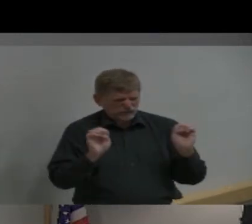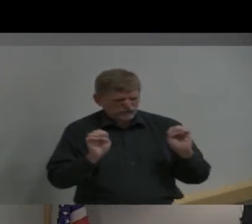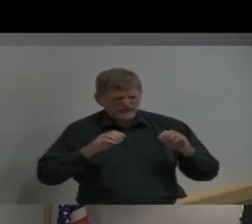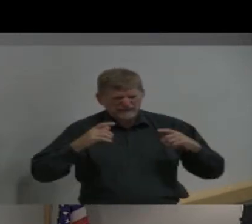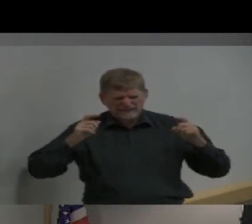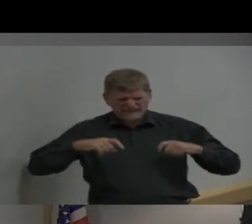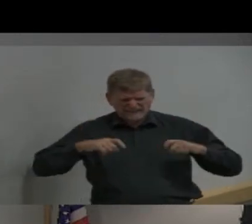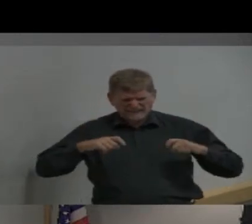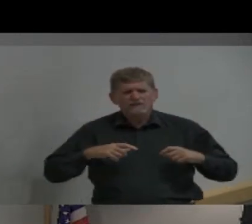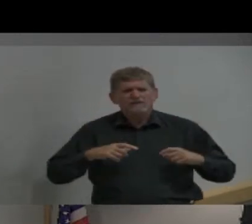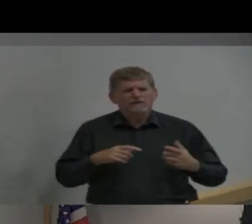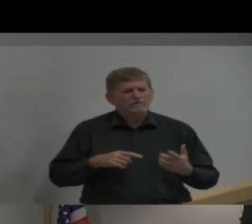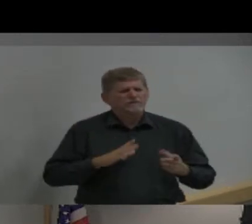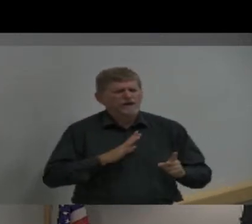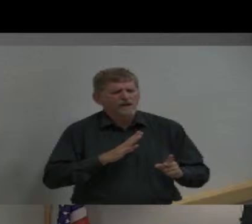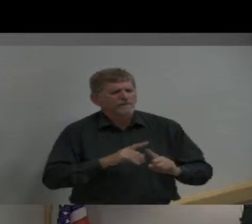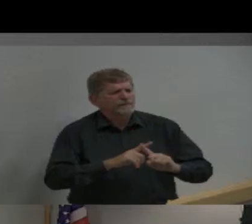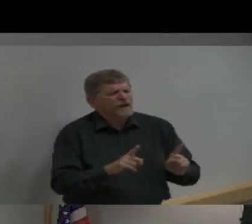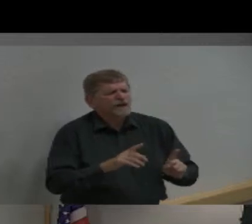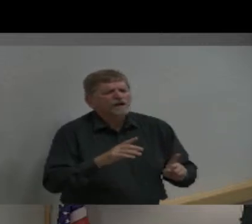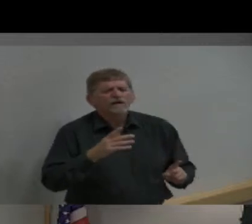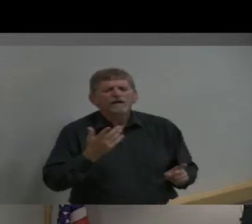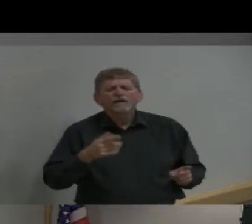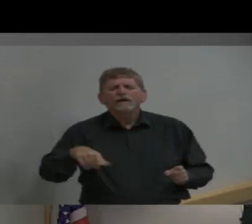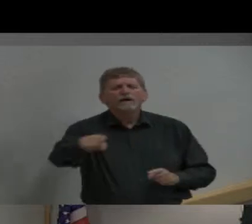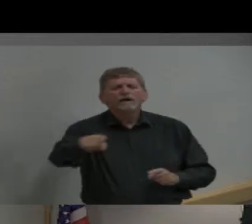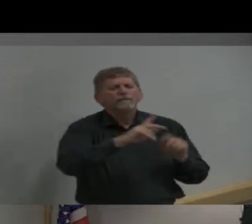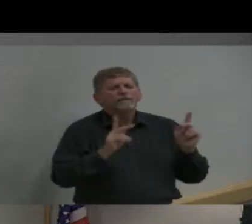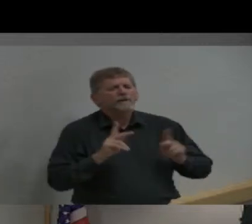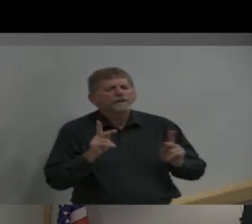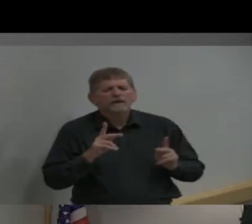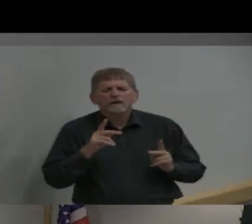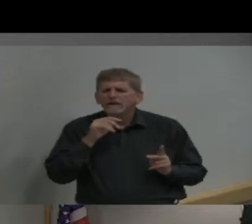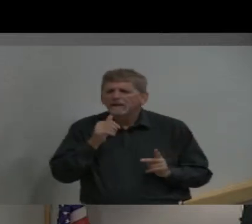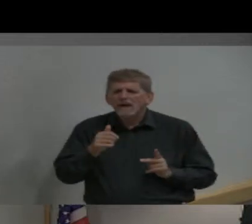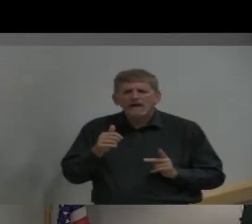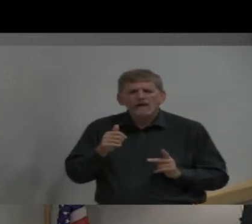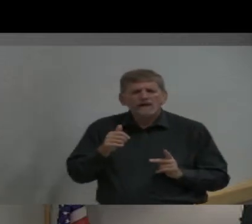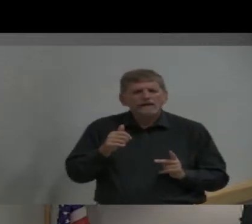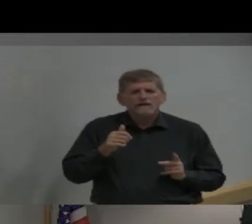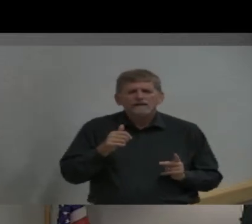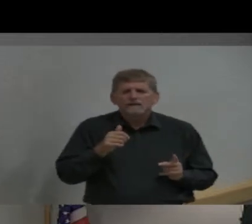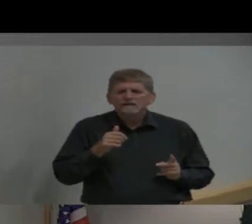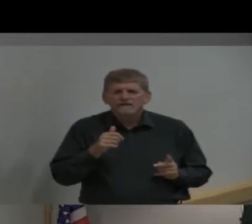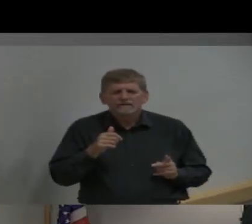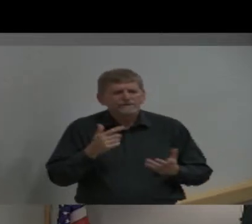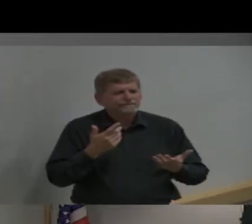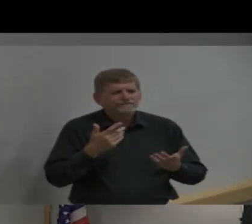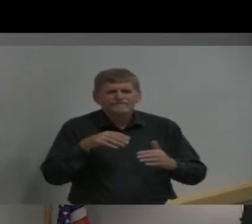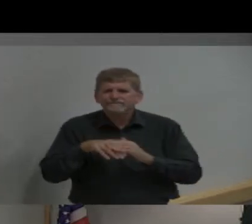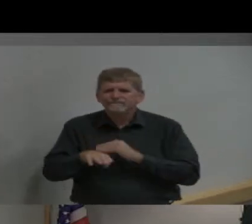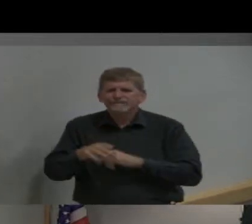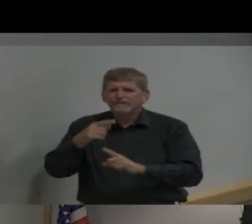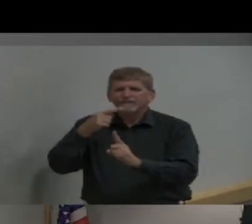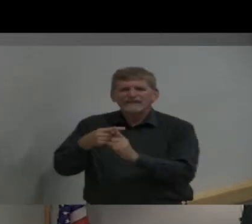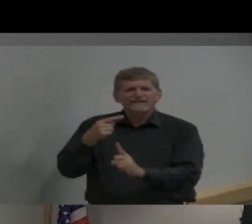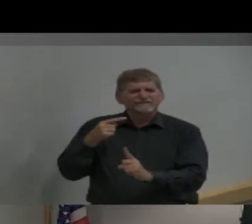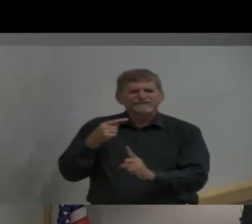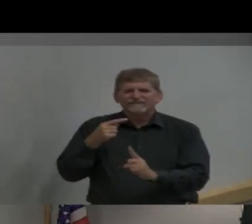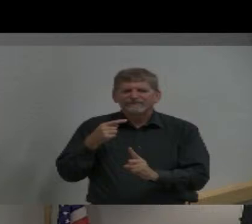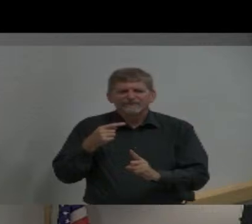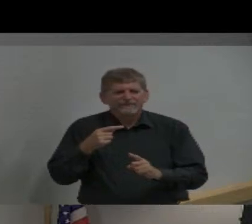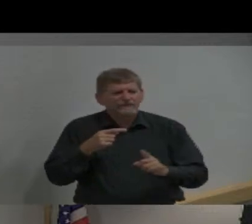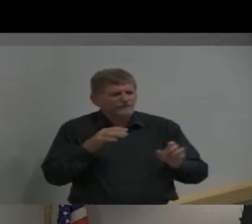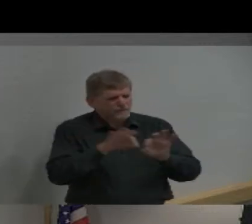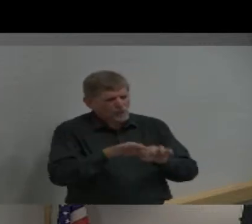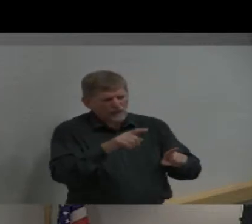clarify, people are not being admitted because they're positive unless they have a reason to be in the hospital,